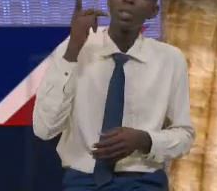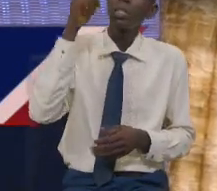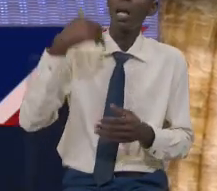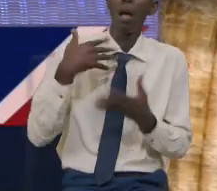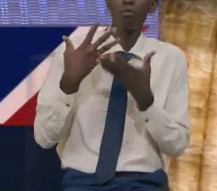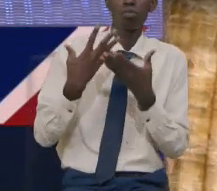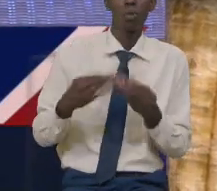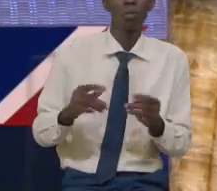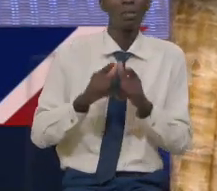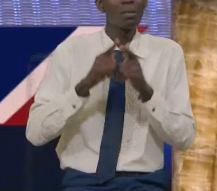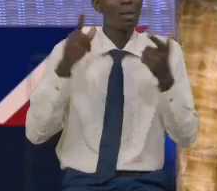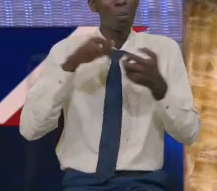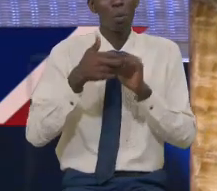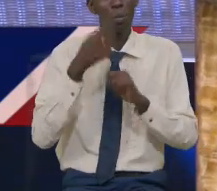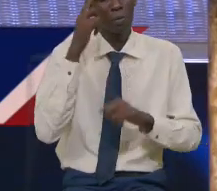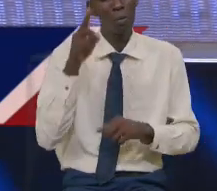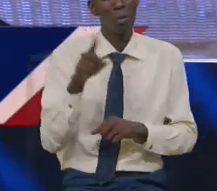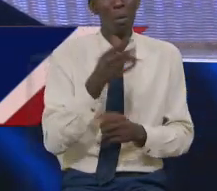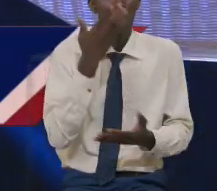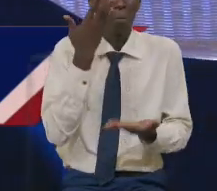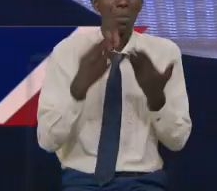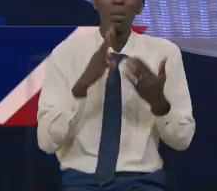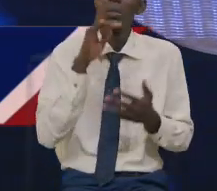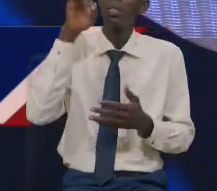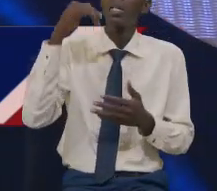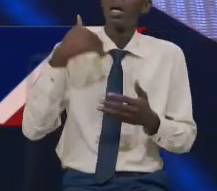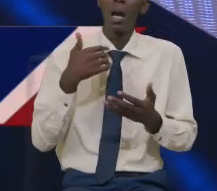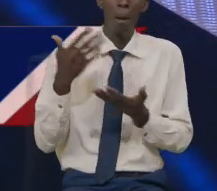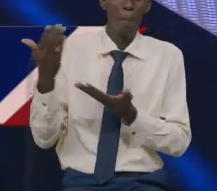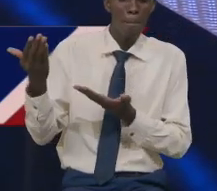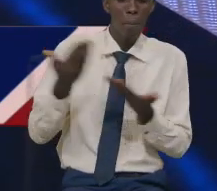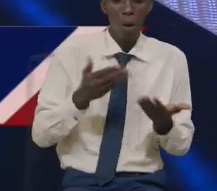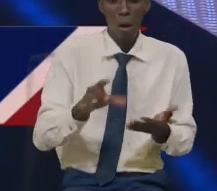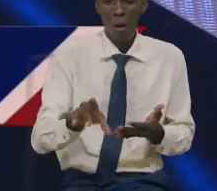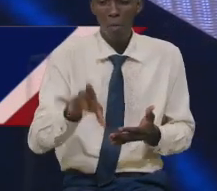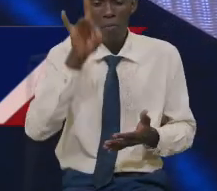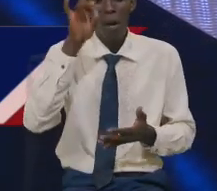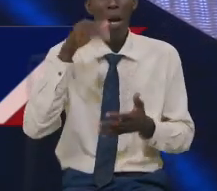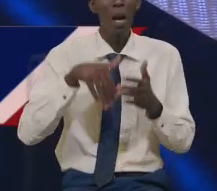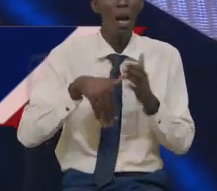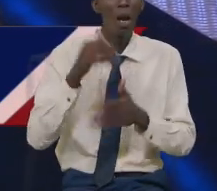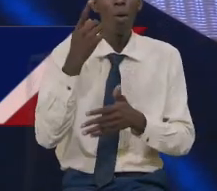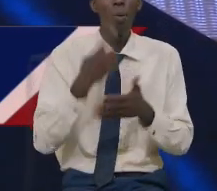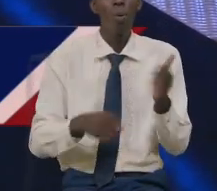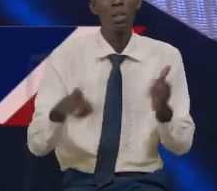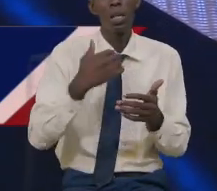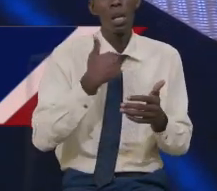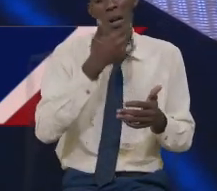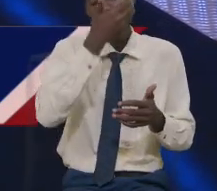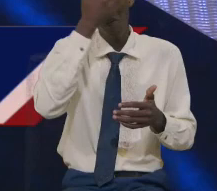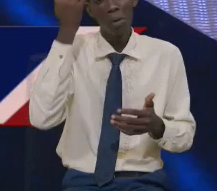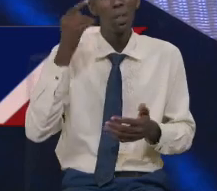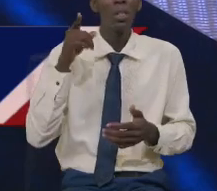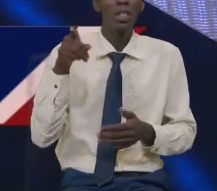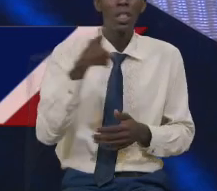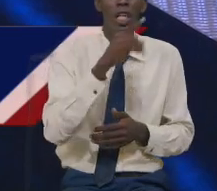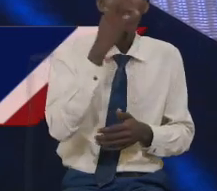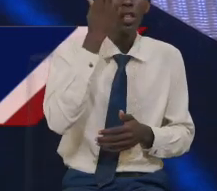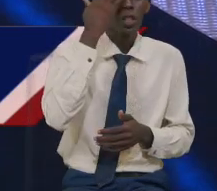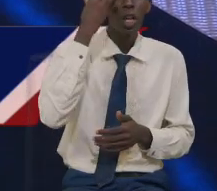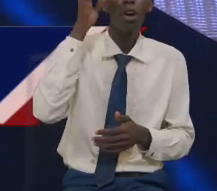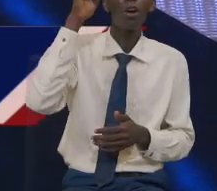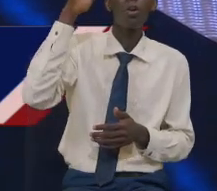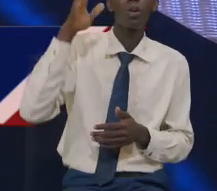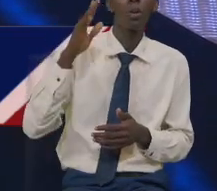for them. The new God, maybe he recovered and discovered what they had forgotten. The new God,